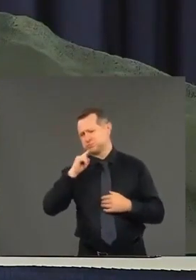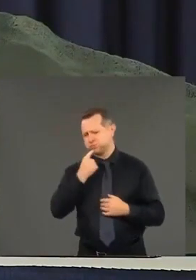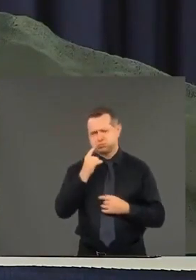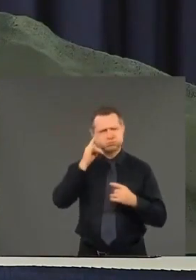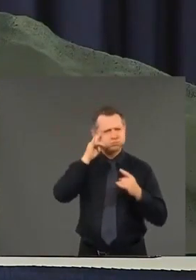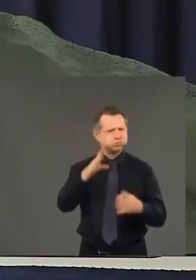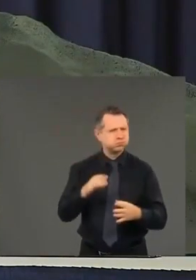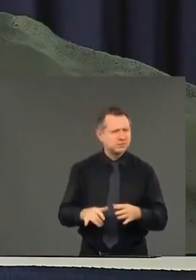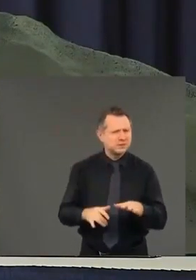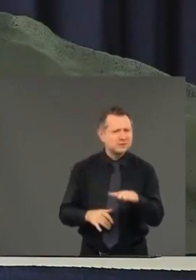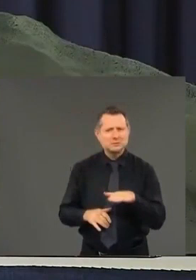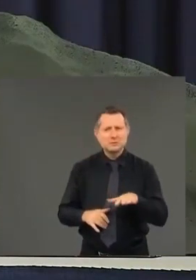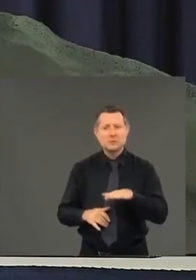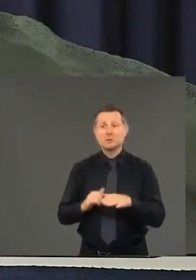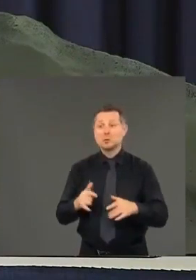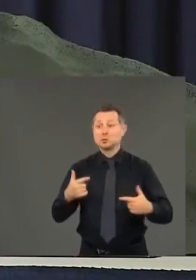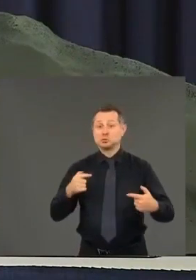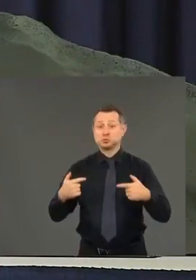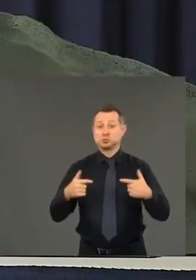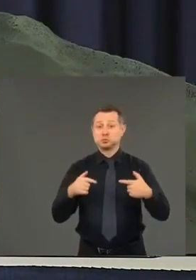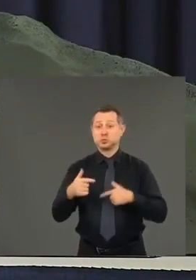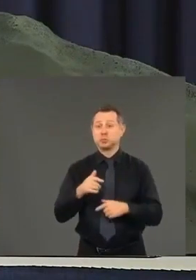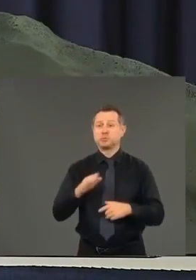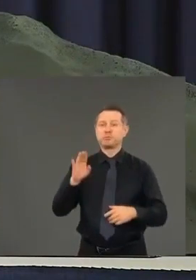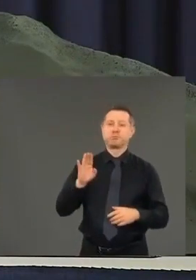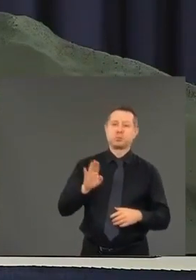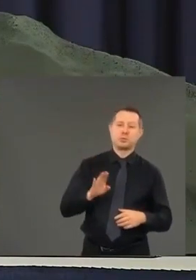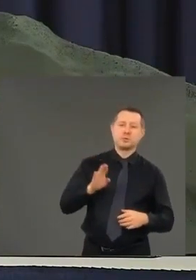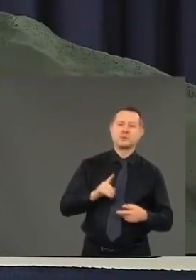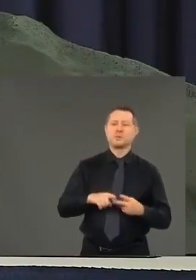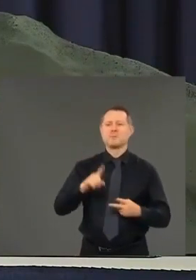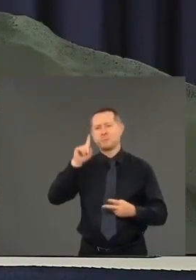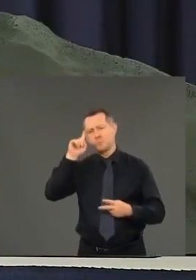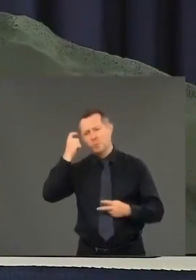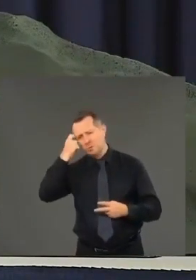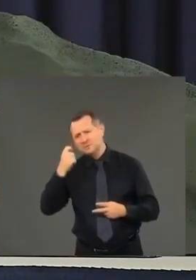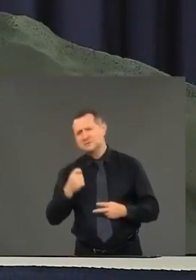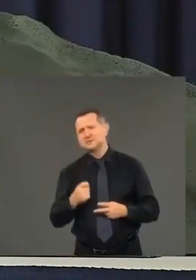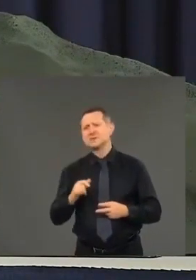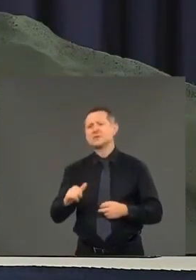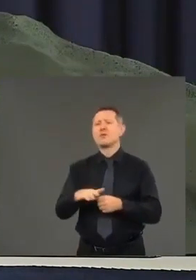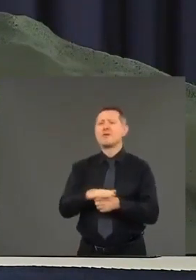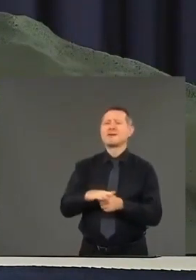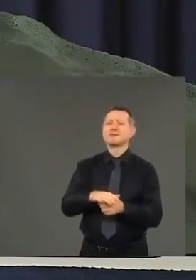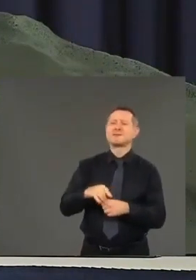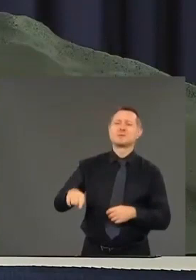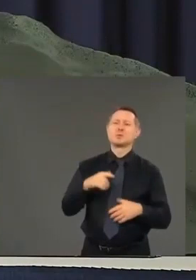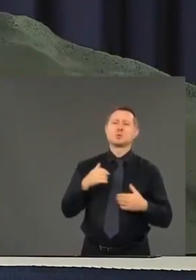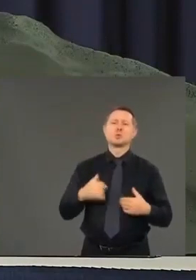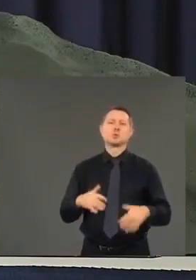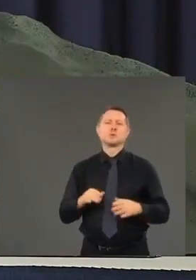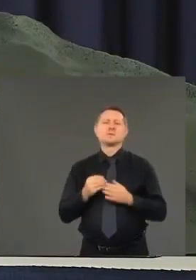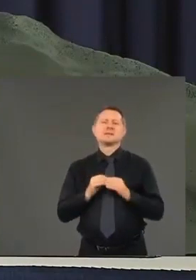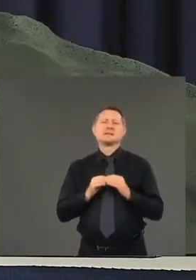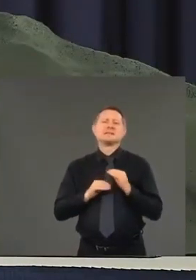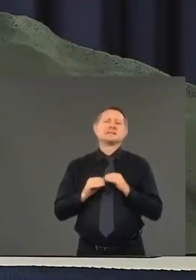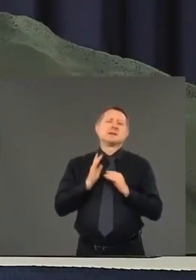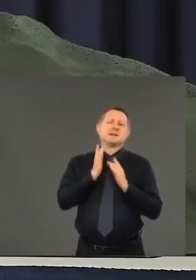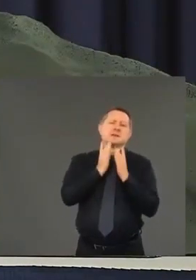Many of these shootings, Brooklyn, Bronx, communities that are suffering through